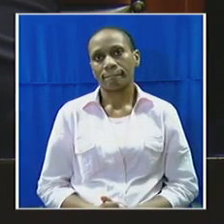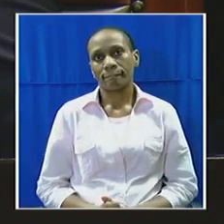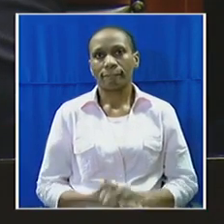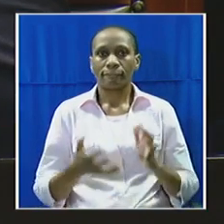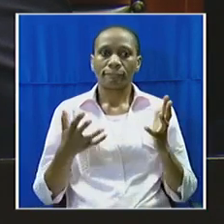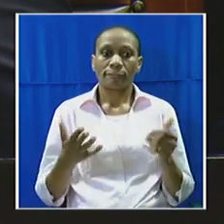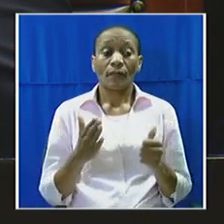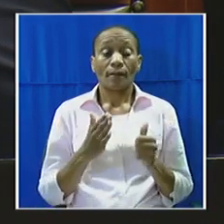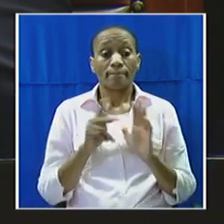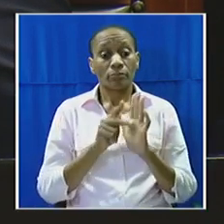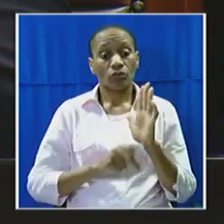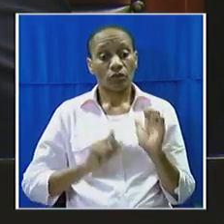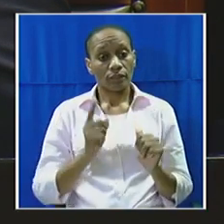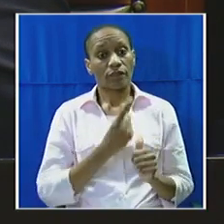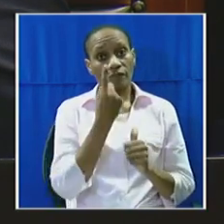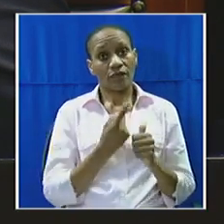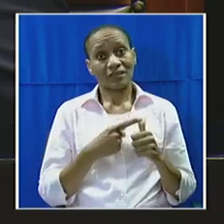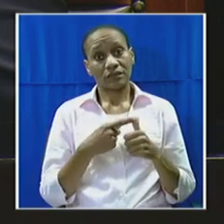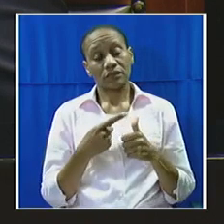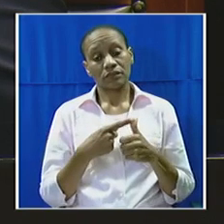The first item on the order paper